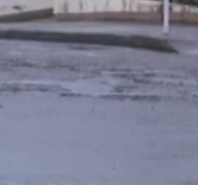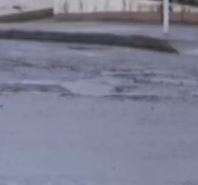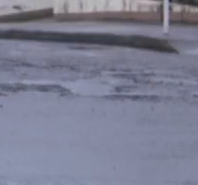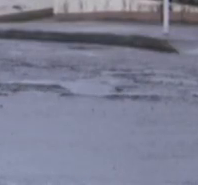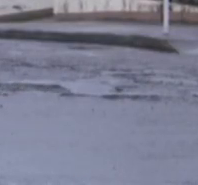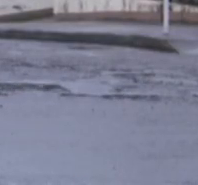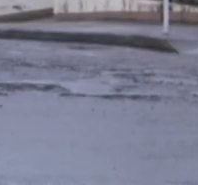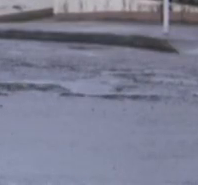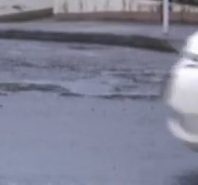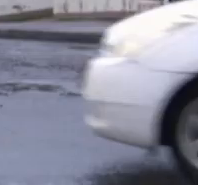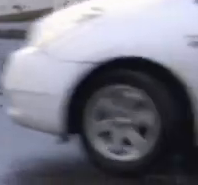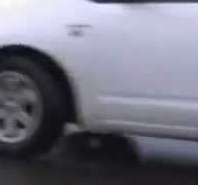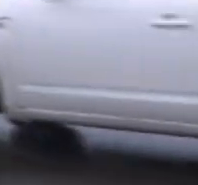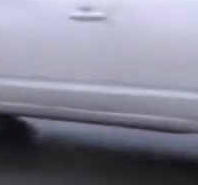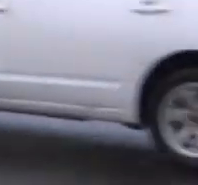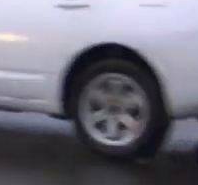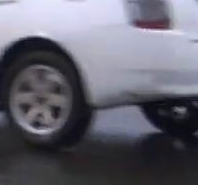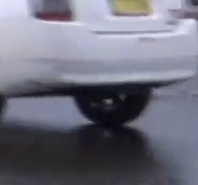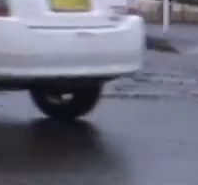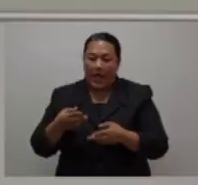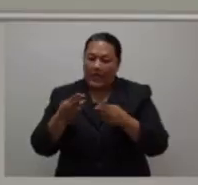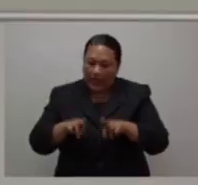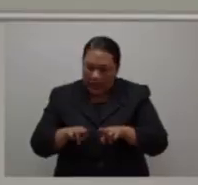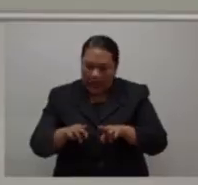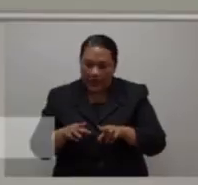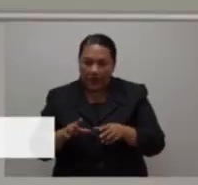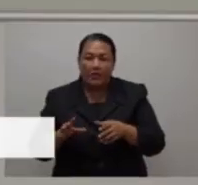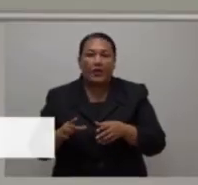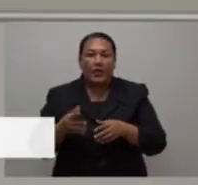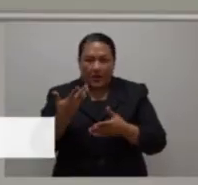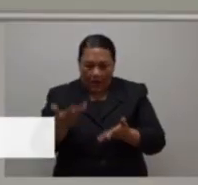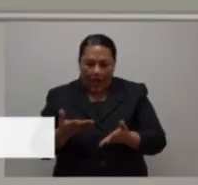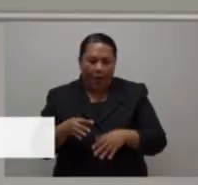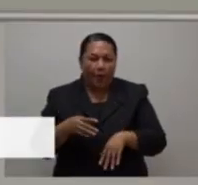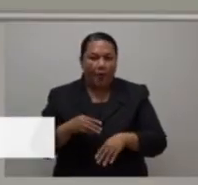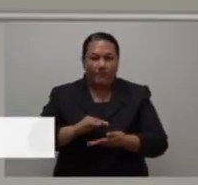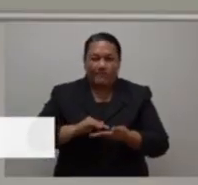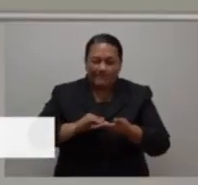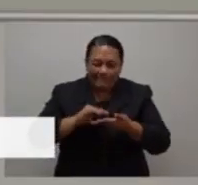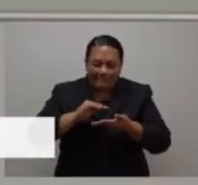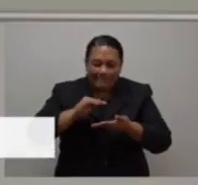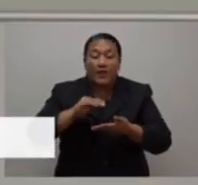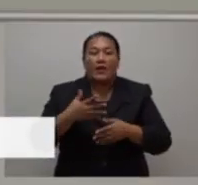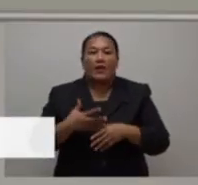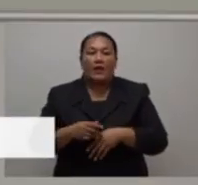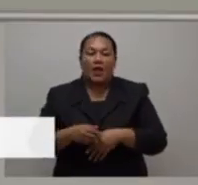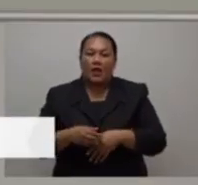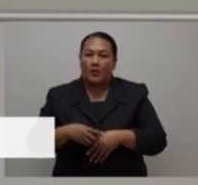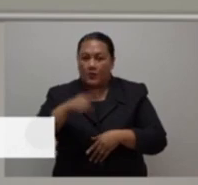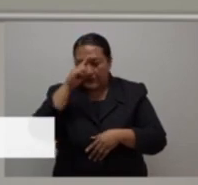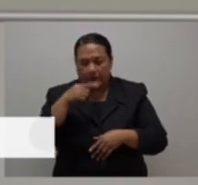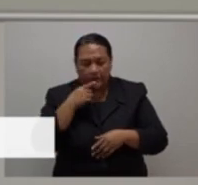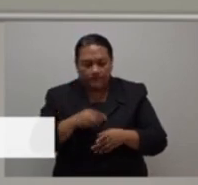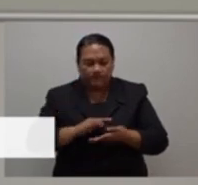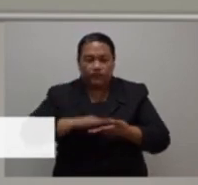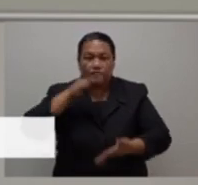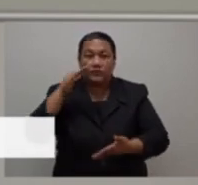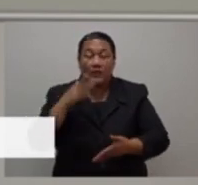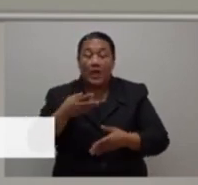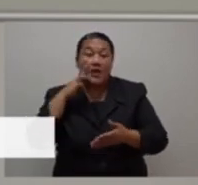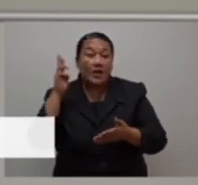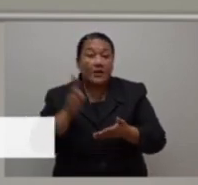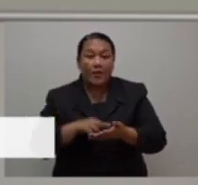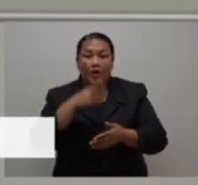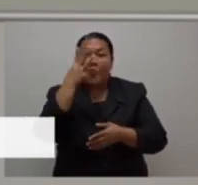if Fijians vaccinate without delay. We've just started to see what we think is the beginning of that wave right now. We reported 4